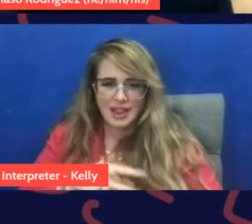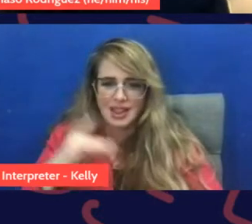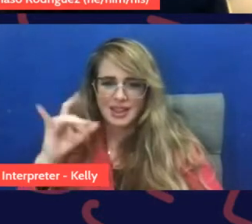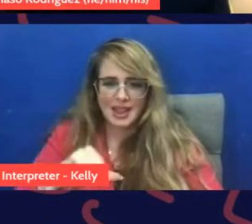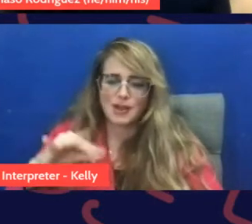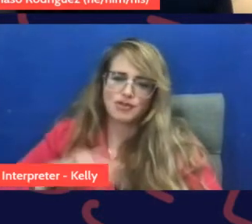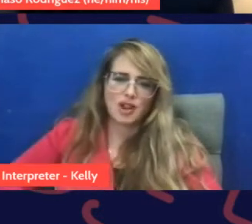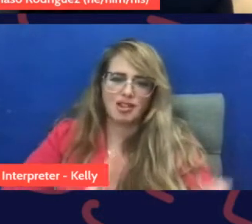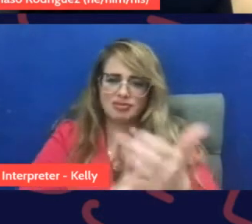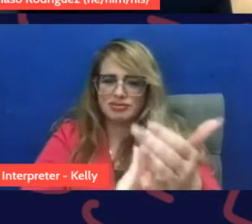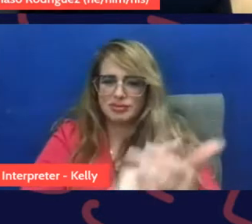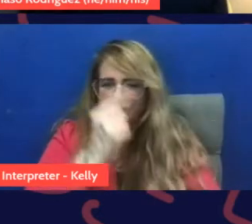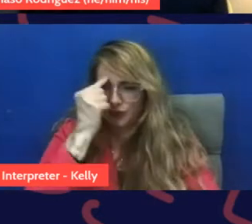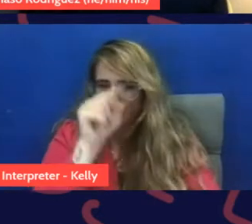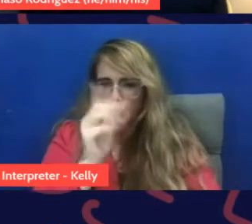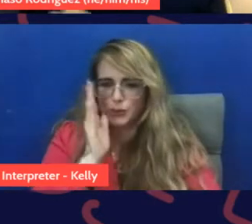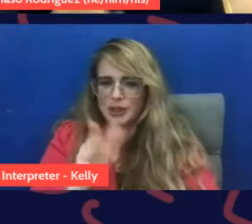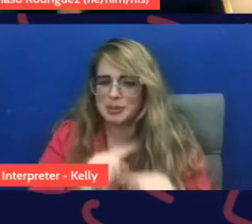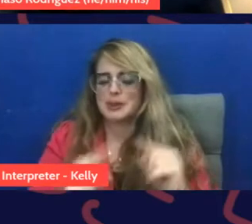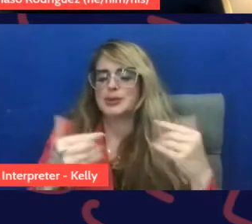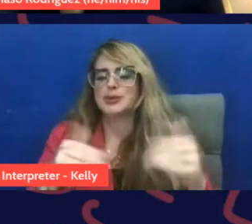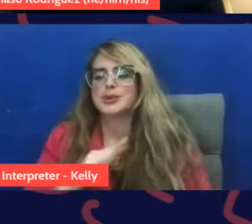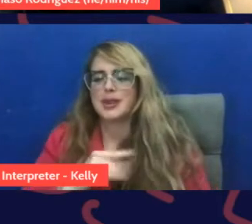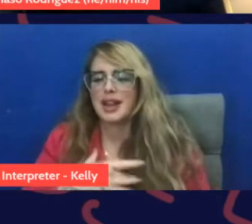Credit given.